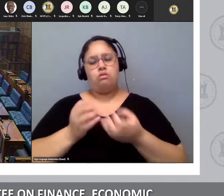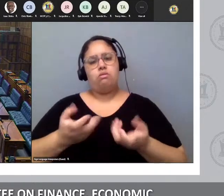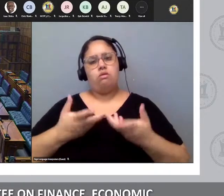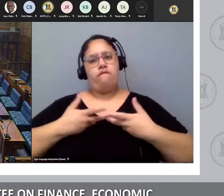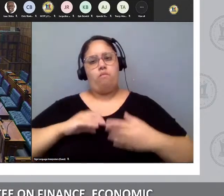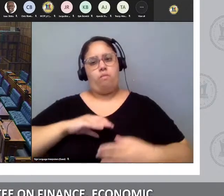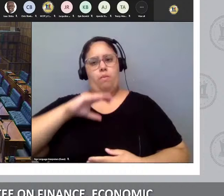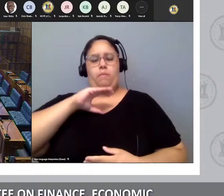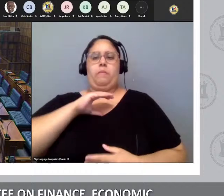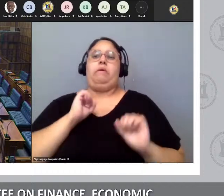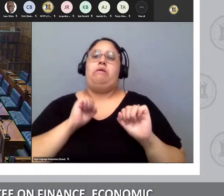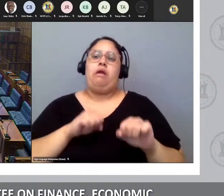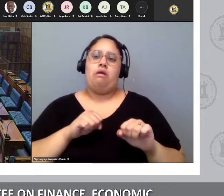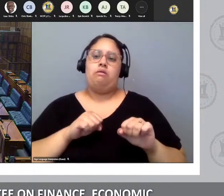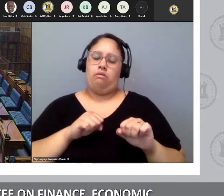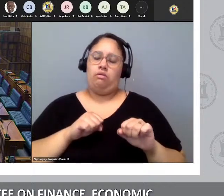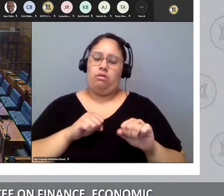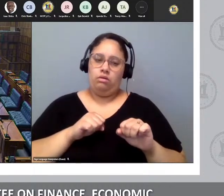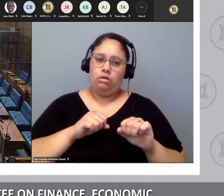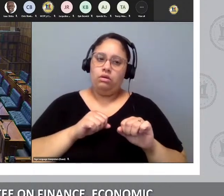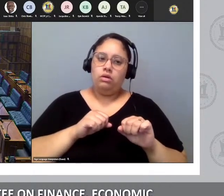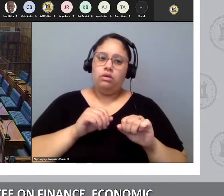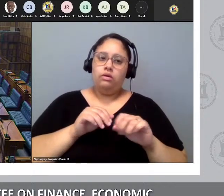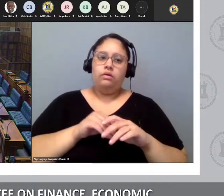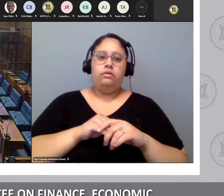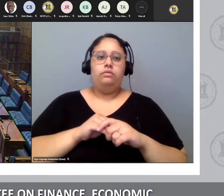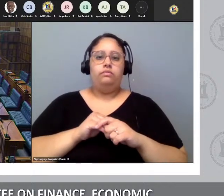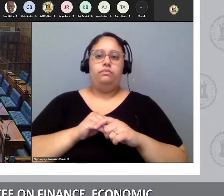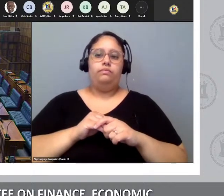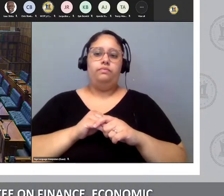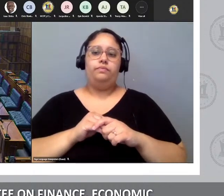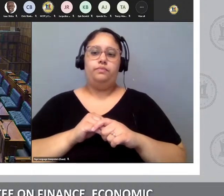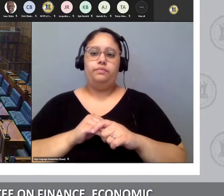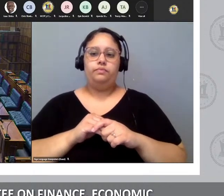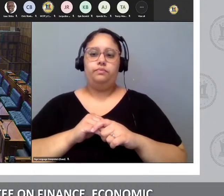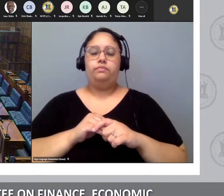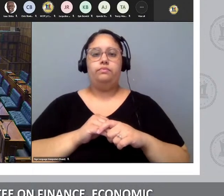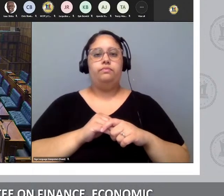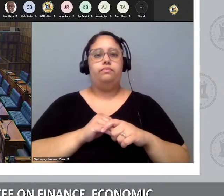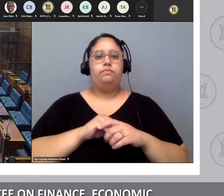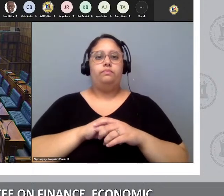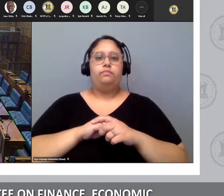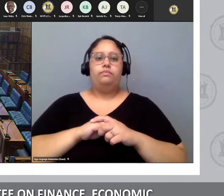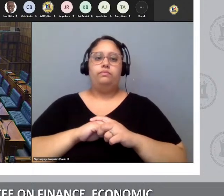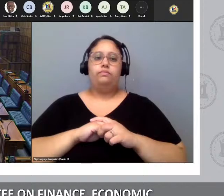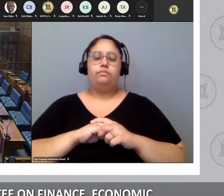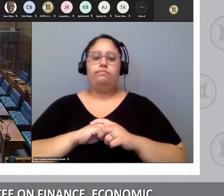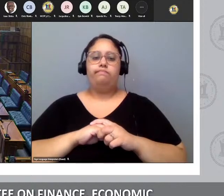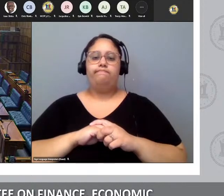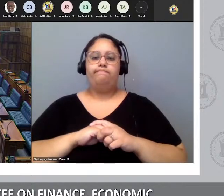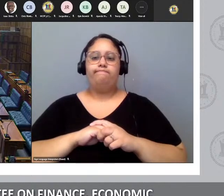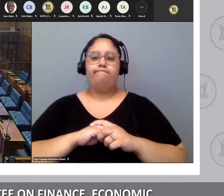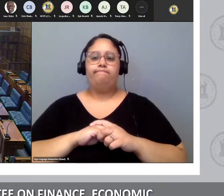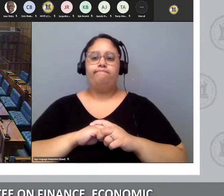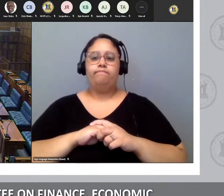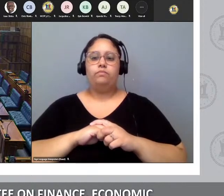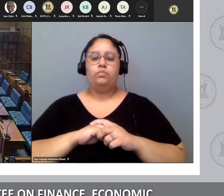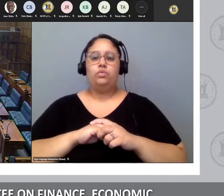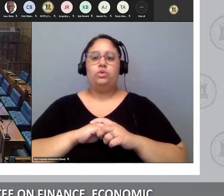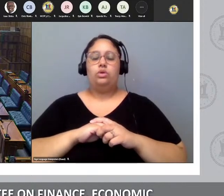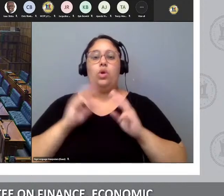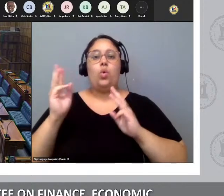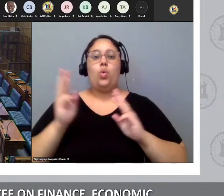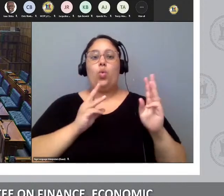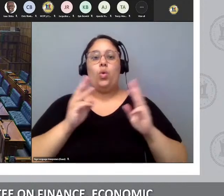into into the fold um with regarding the um the wind delays and it